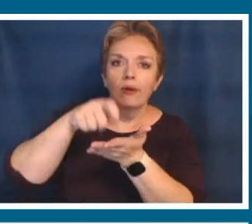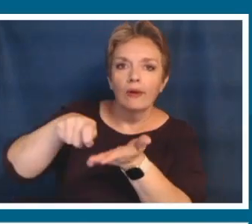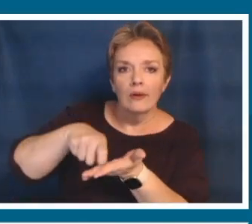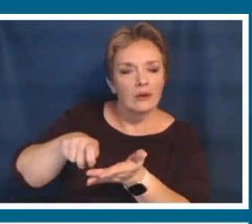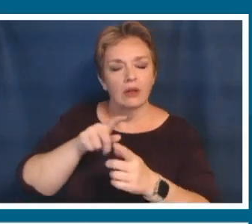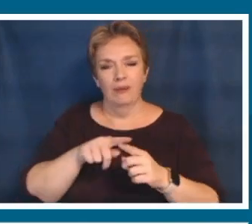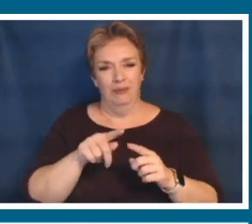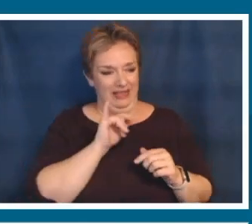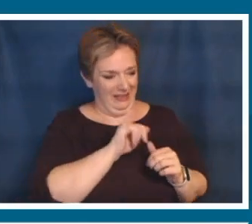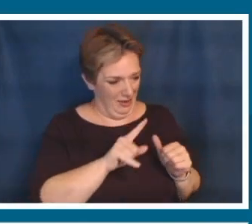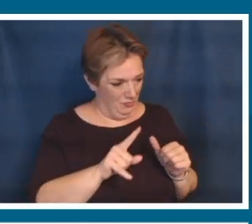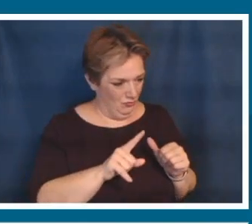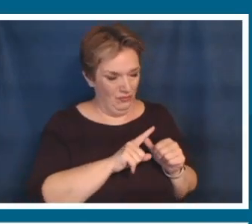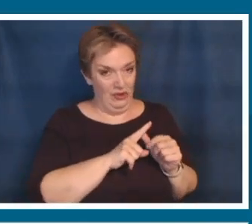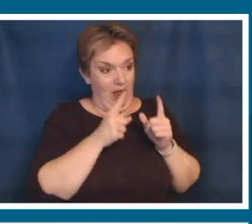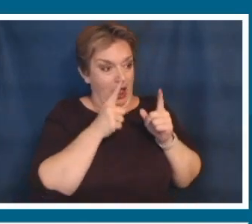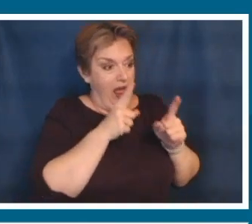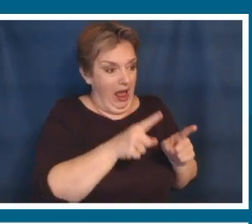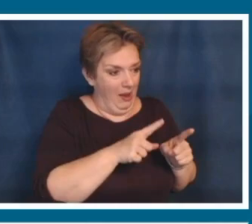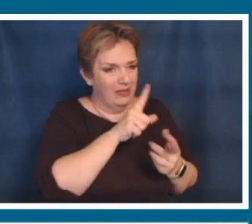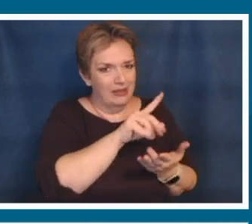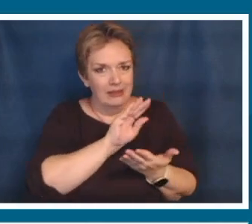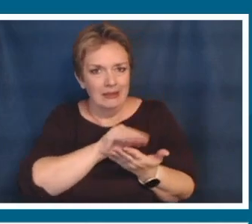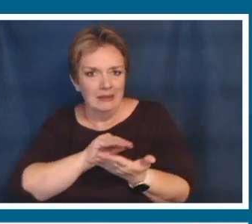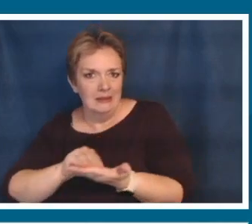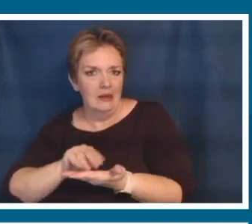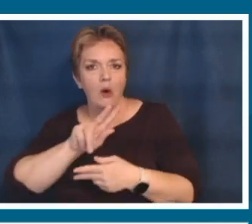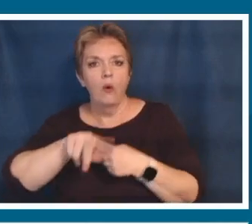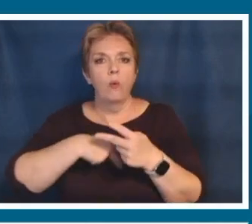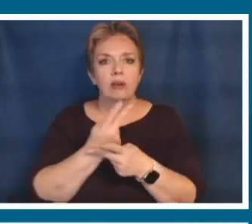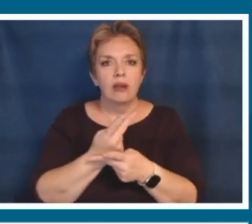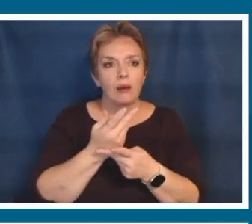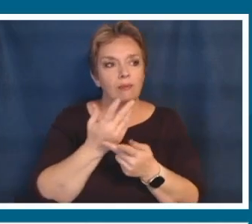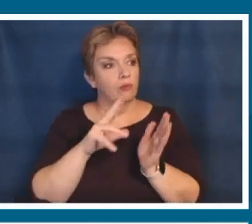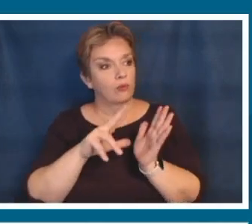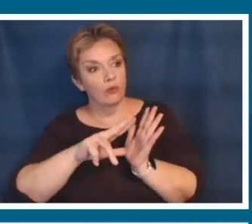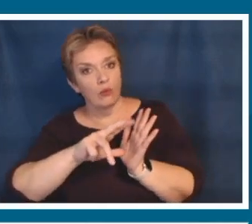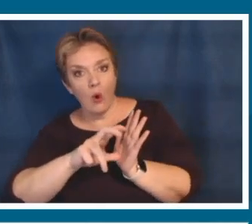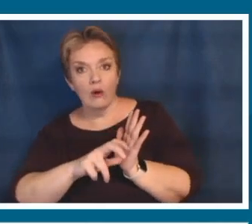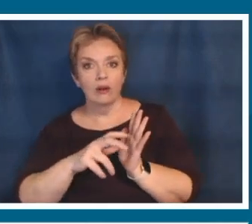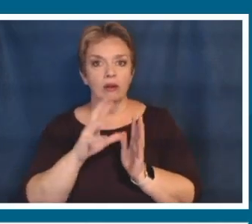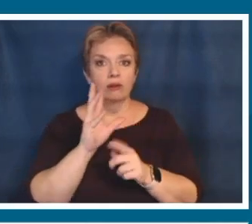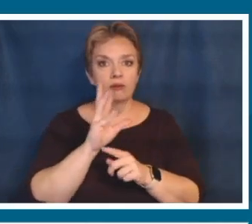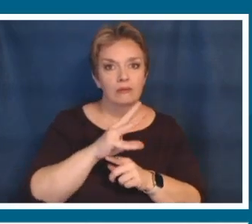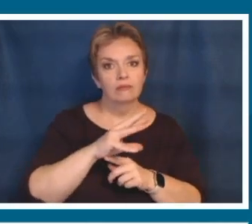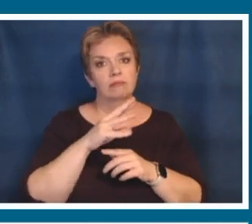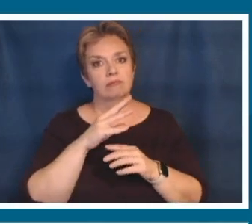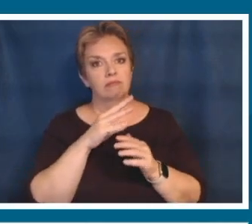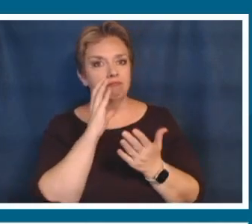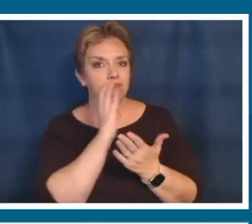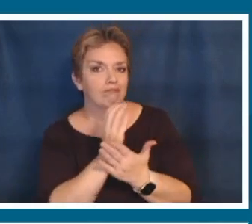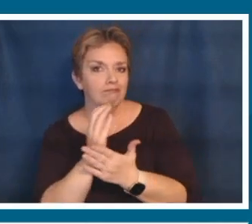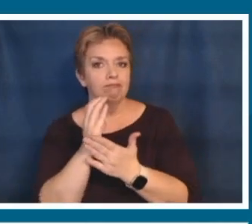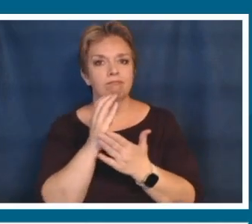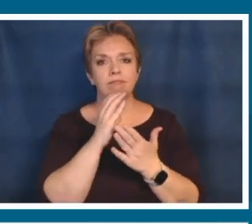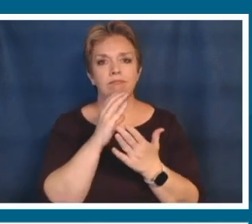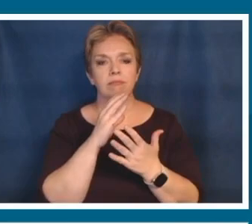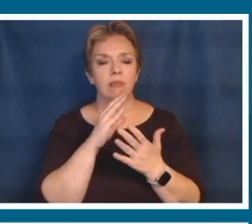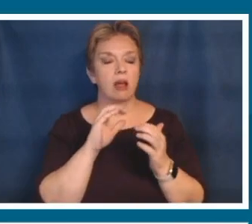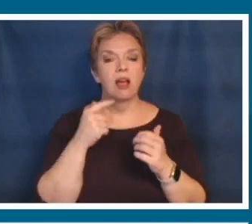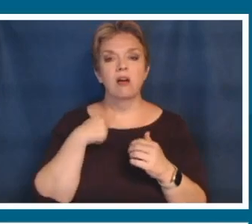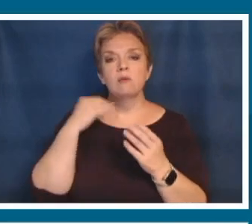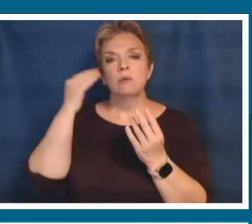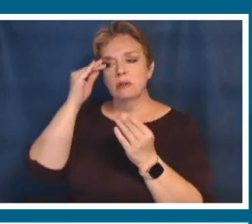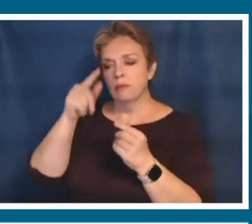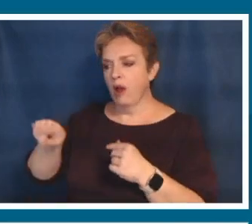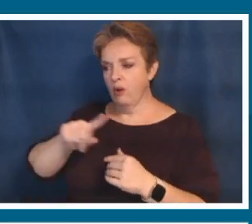And when we're thinking about how can we engage young people in primary source analysis and in original research, it's important